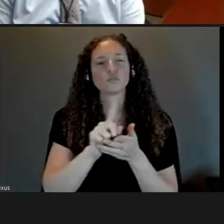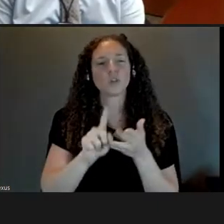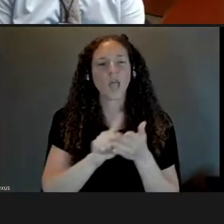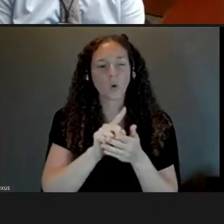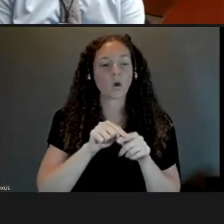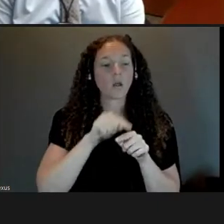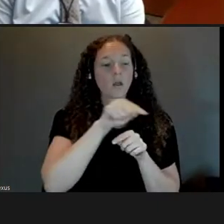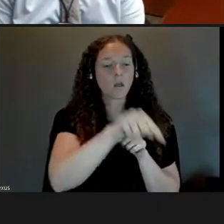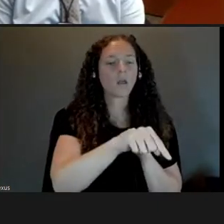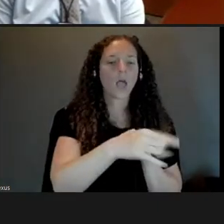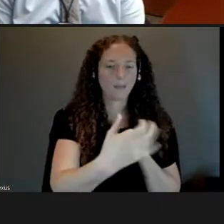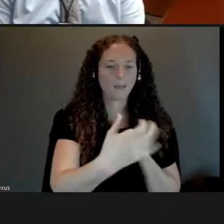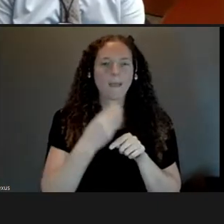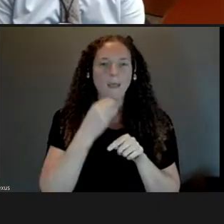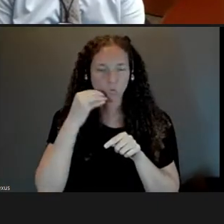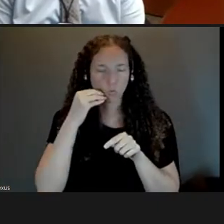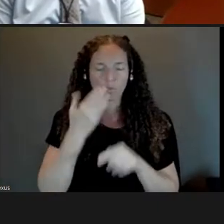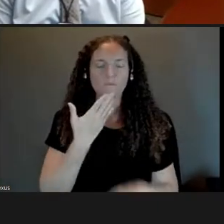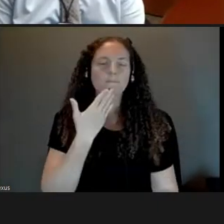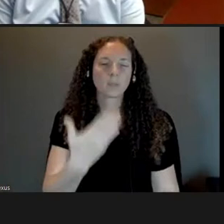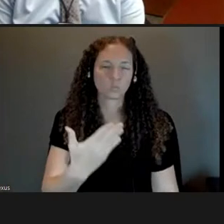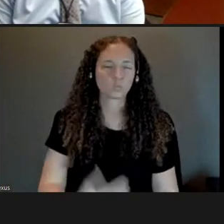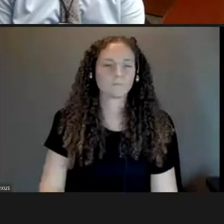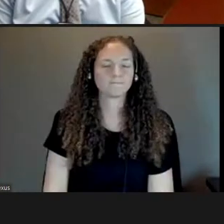the return home. Thank you so much.